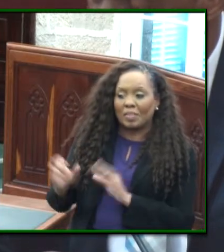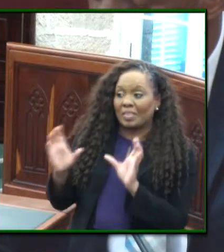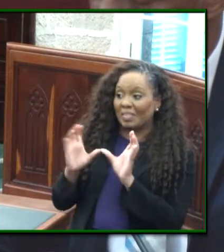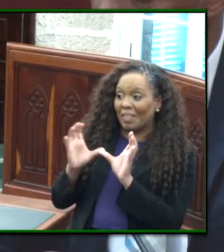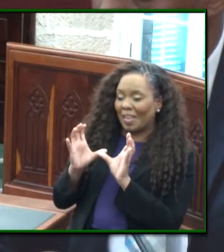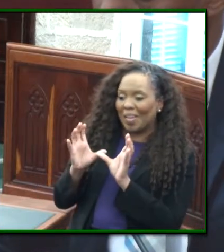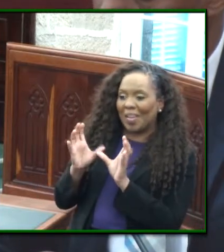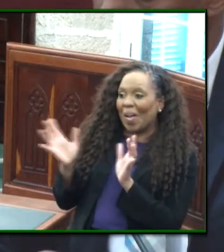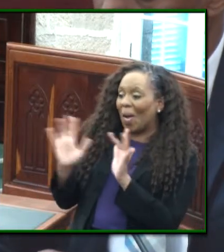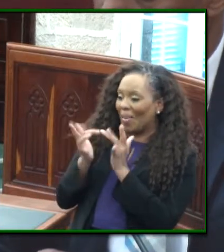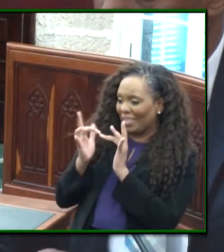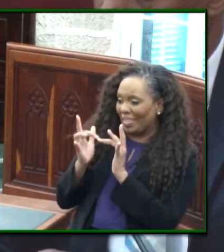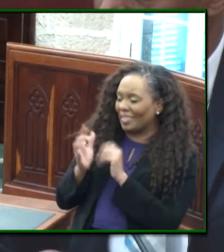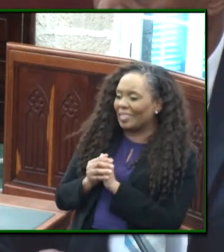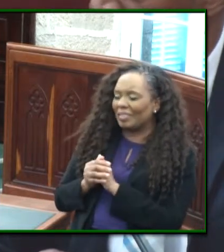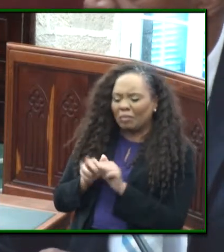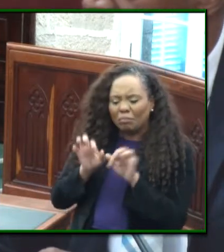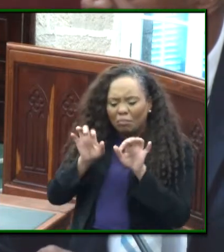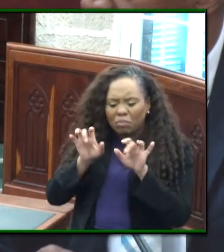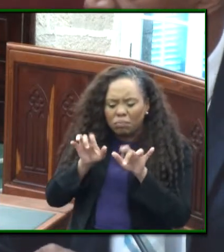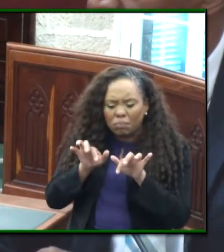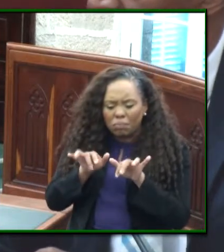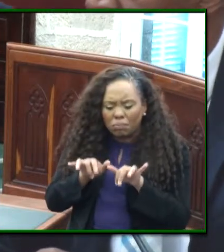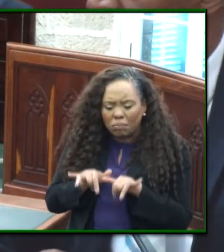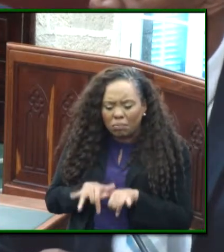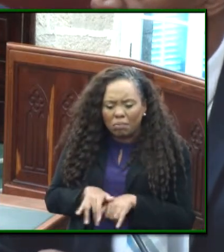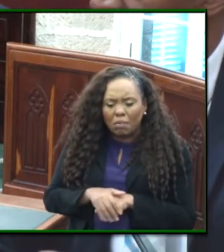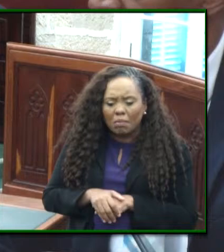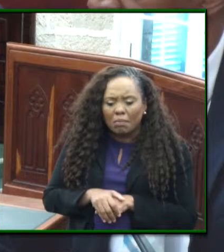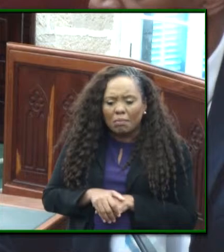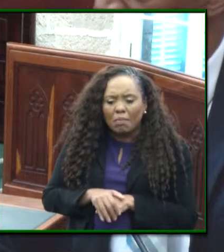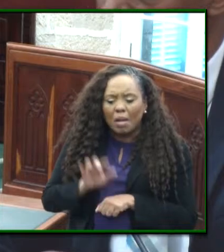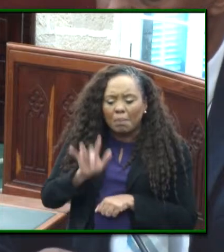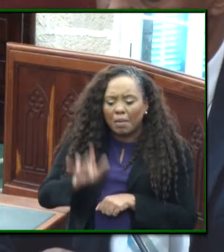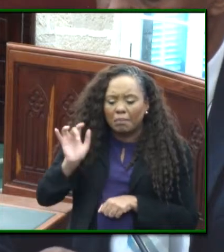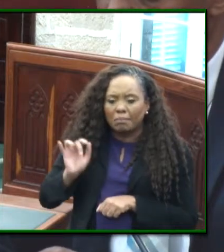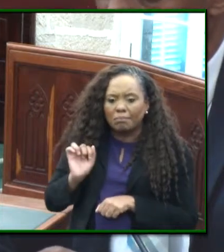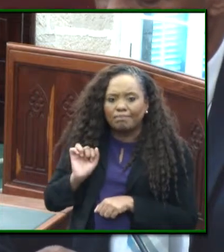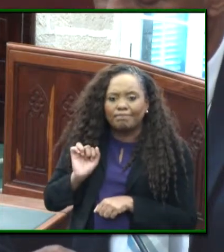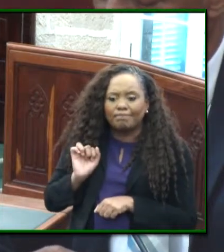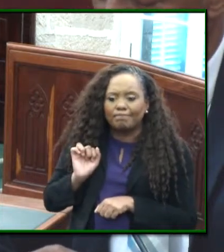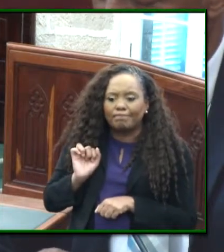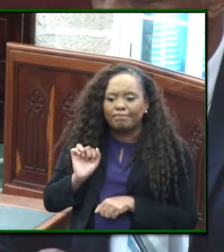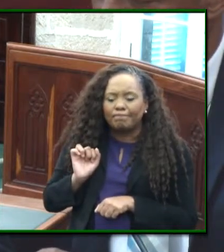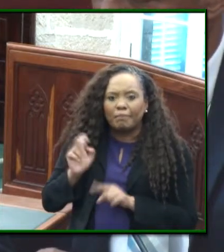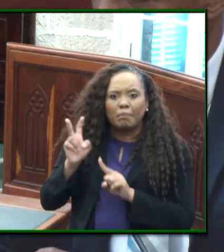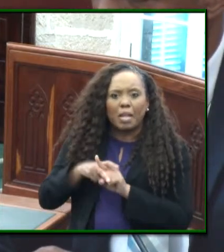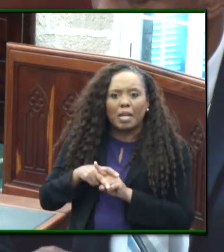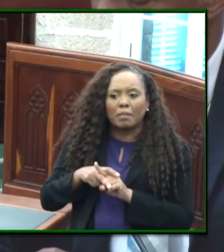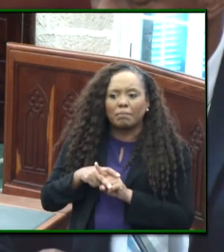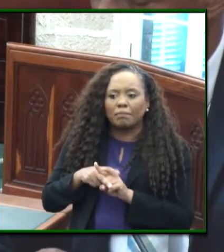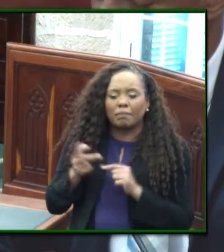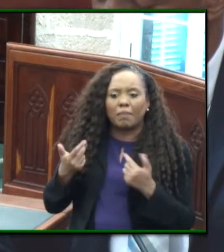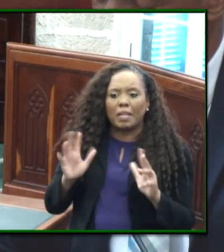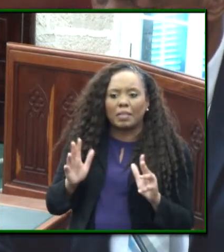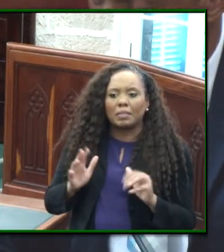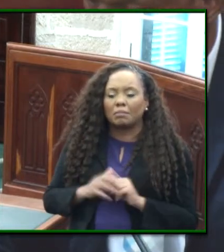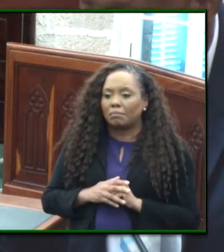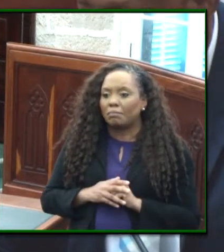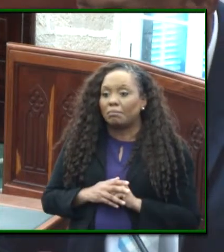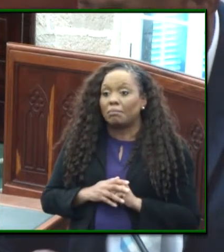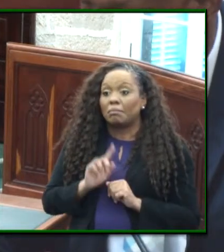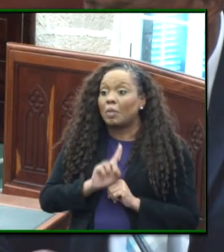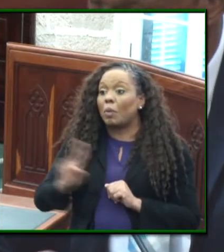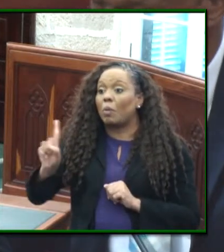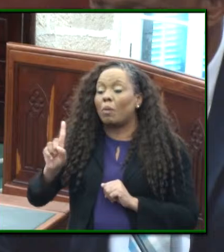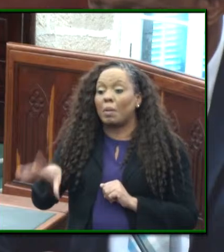it. It would be a wonderful thing to be able to apply for a copy of your decree nisi or whatever it is and get it. I